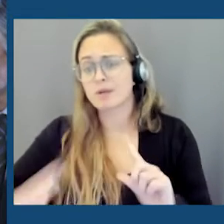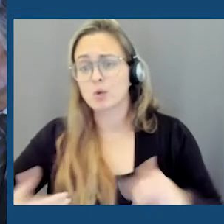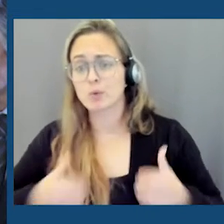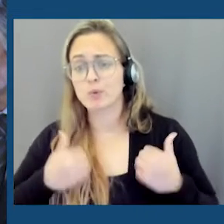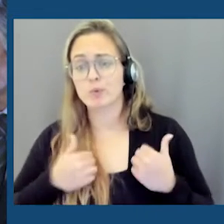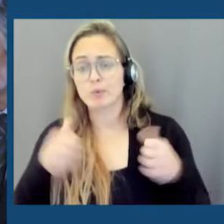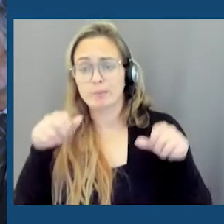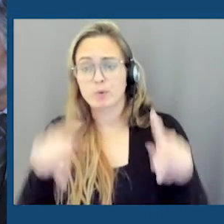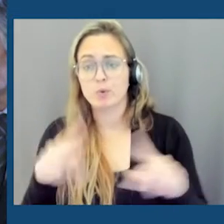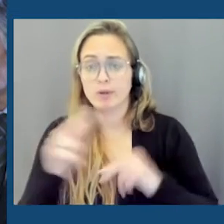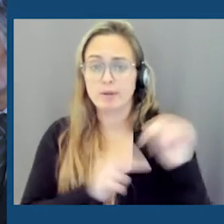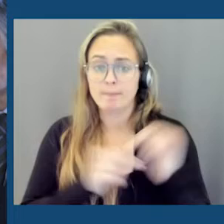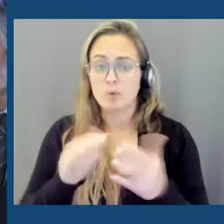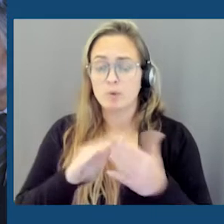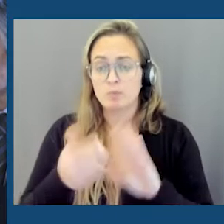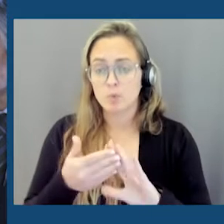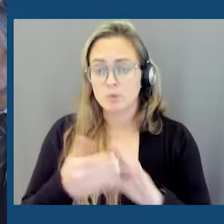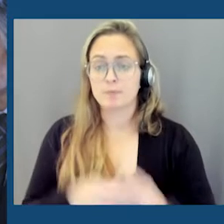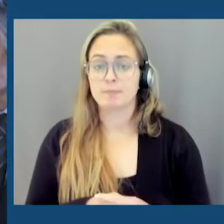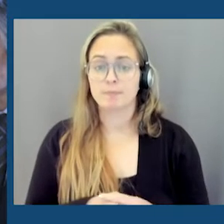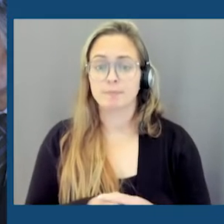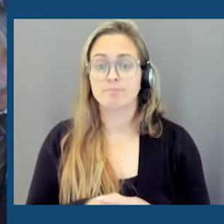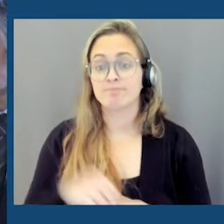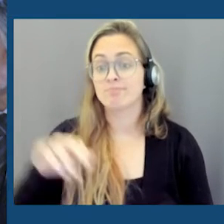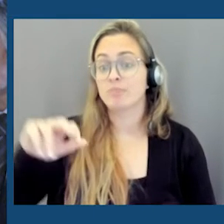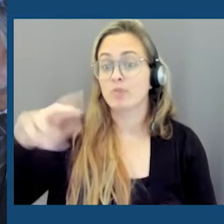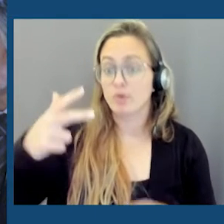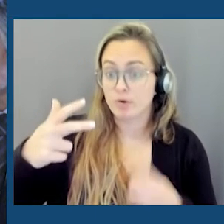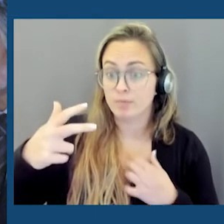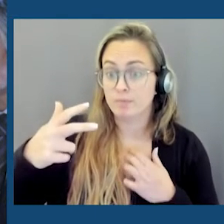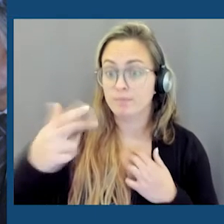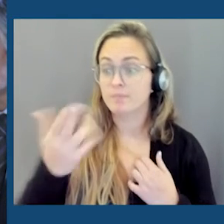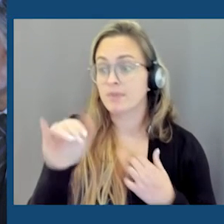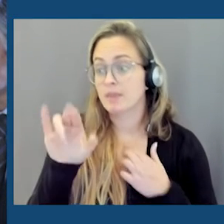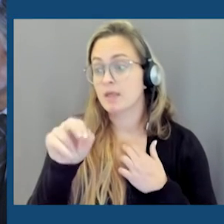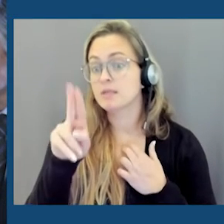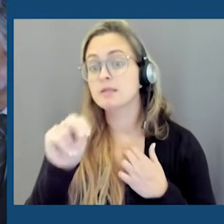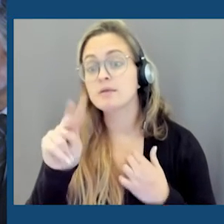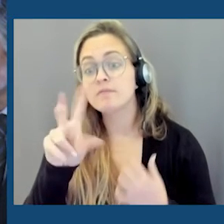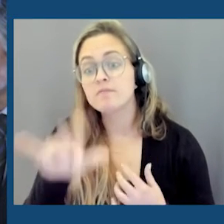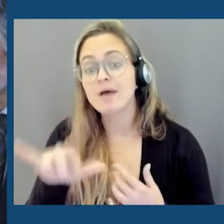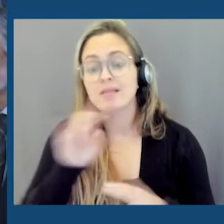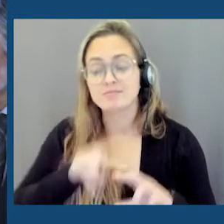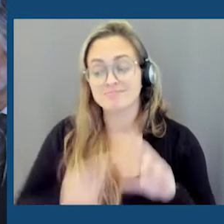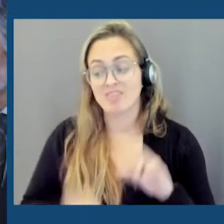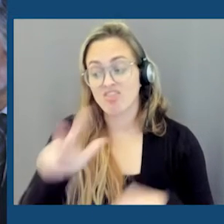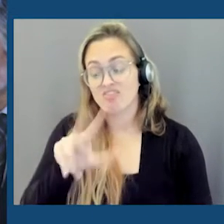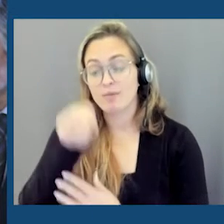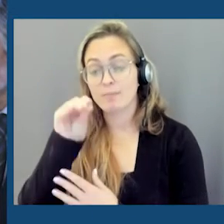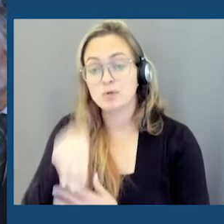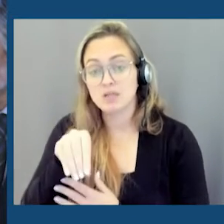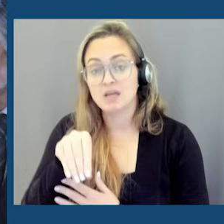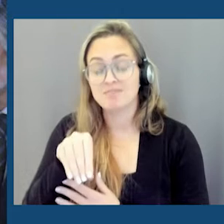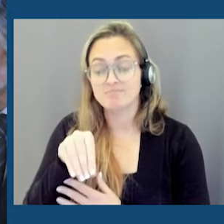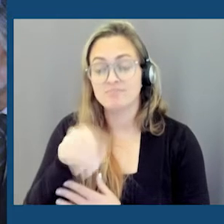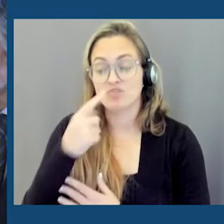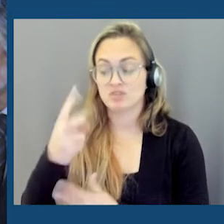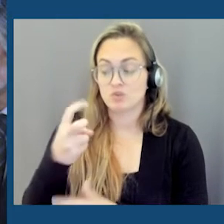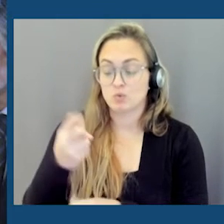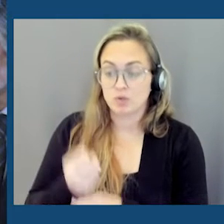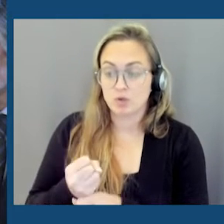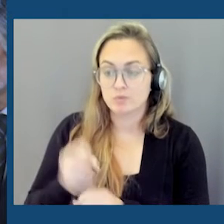build community capacity. Third, in the Hudson Valley, where shootings decreased by 35% over the last 2 years and are